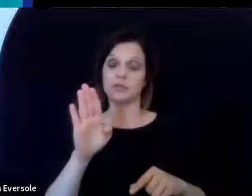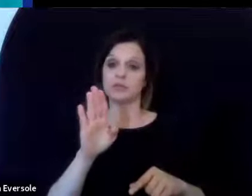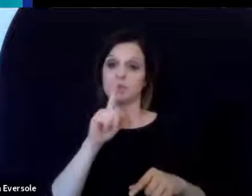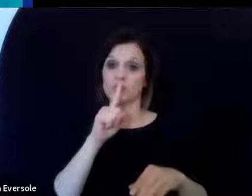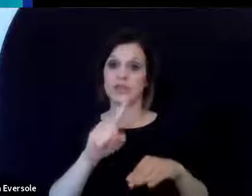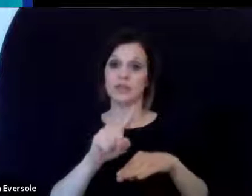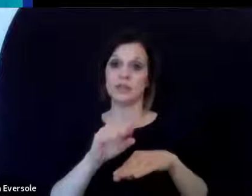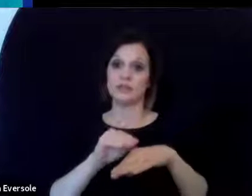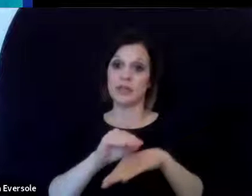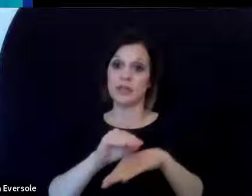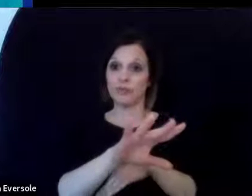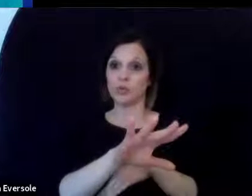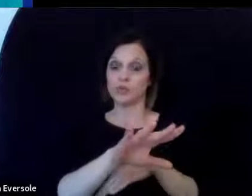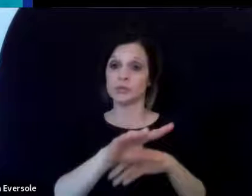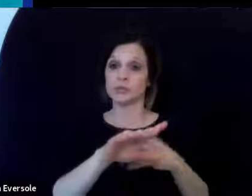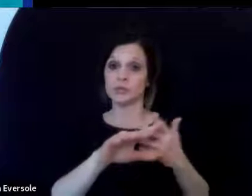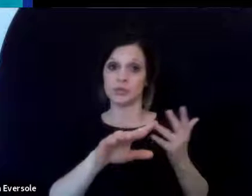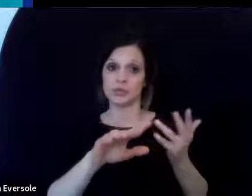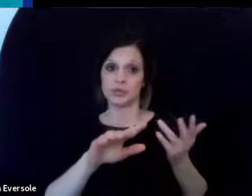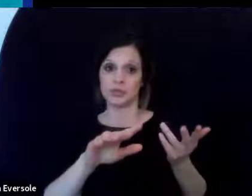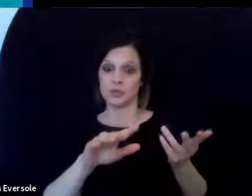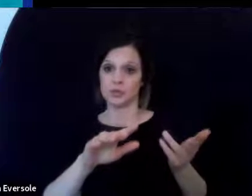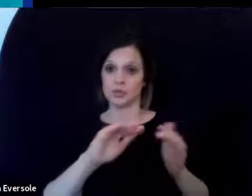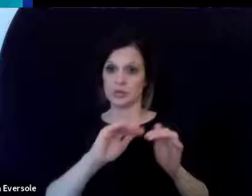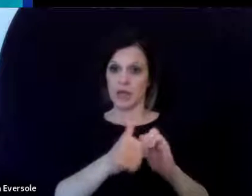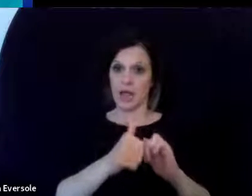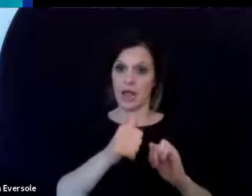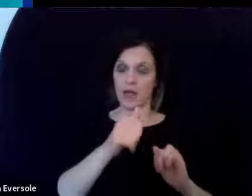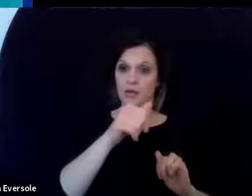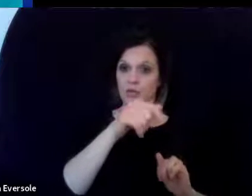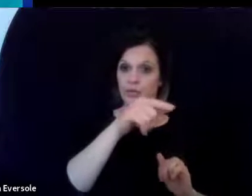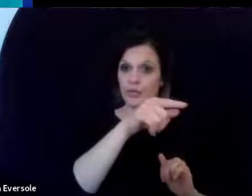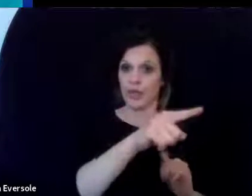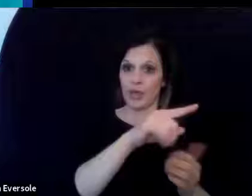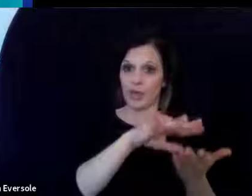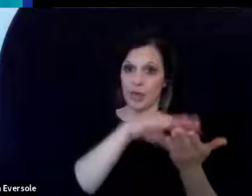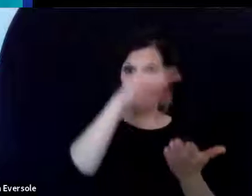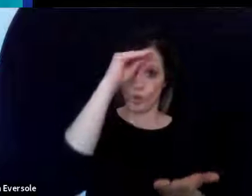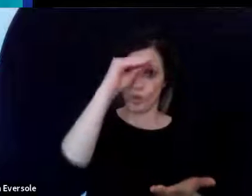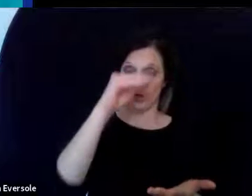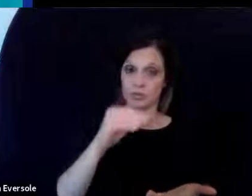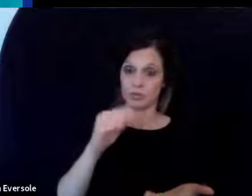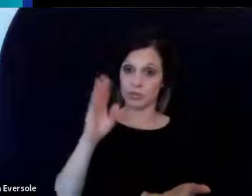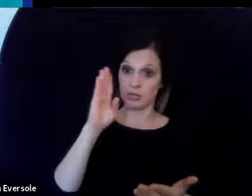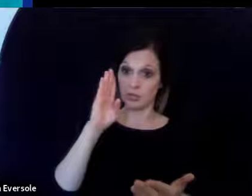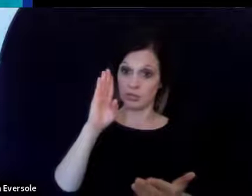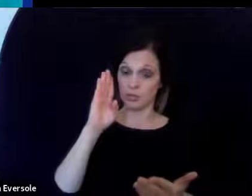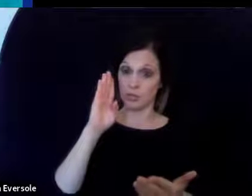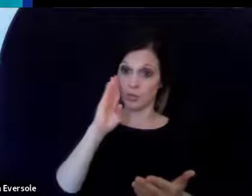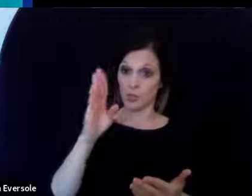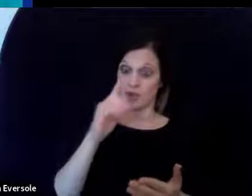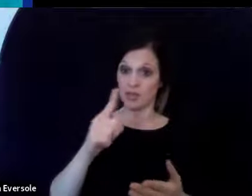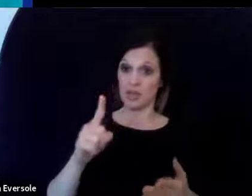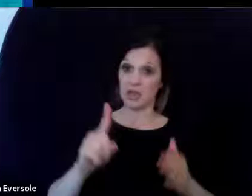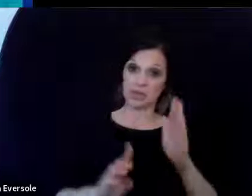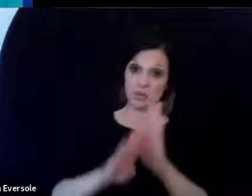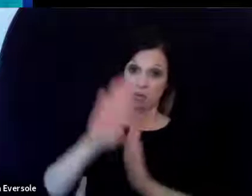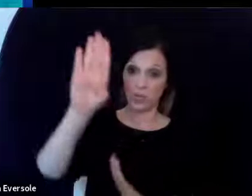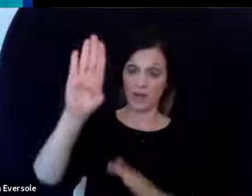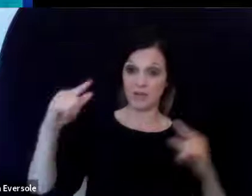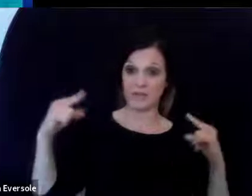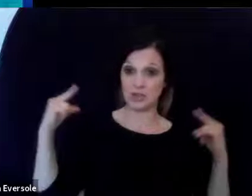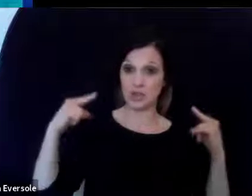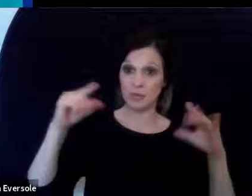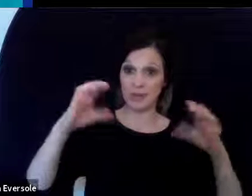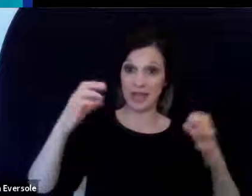of, again, how will they survive in a loud gym class? Will that work for them? How will they do in a loud cafeteria?